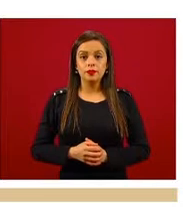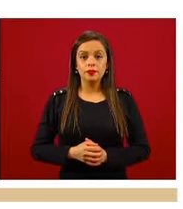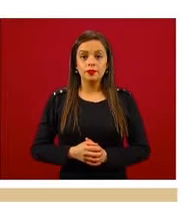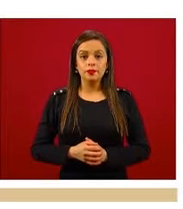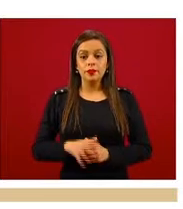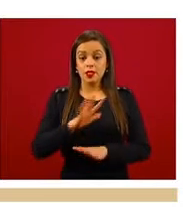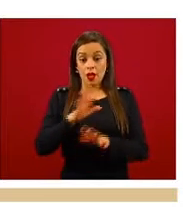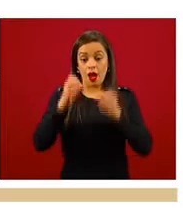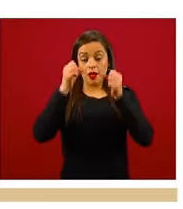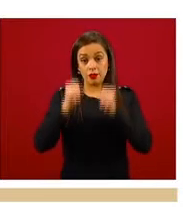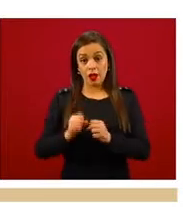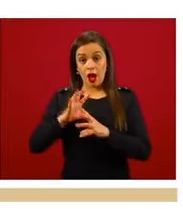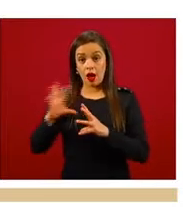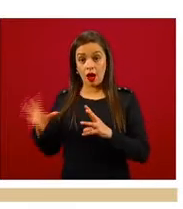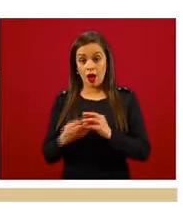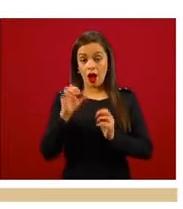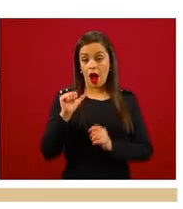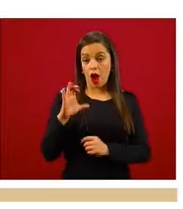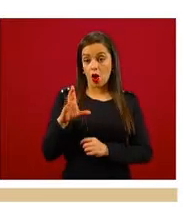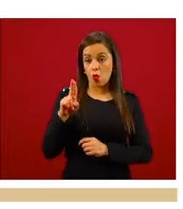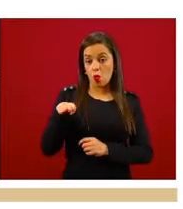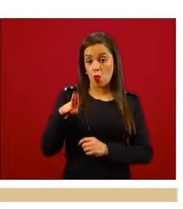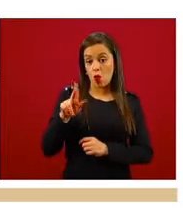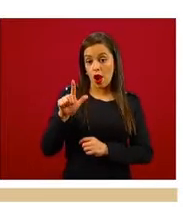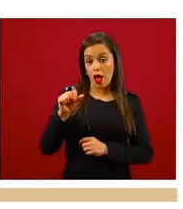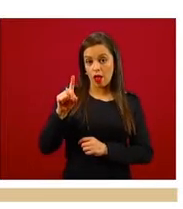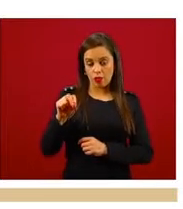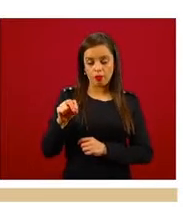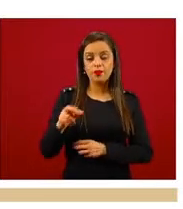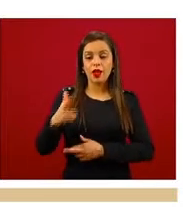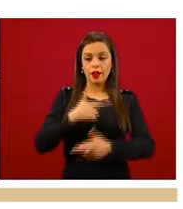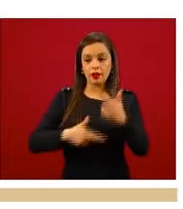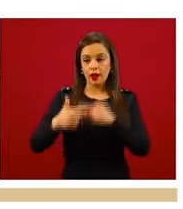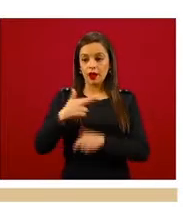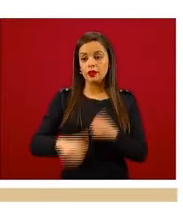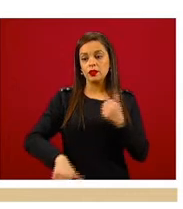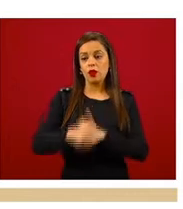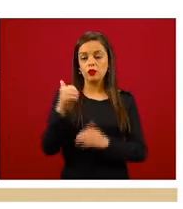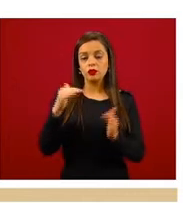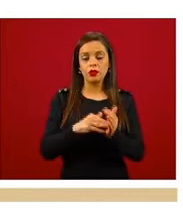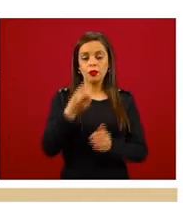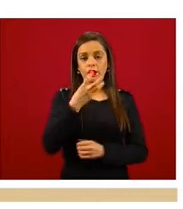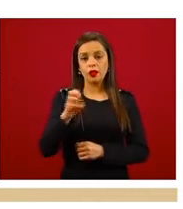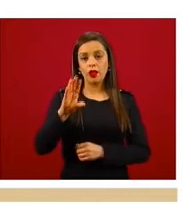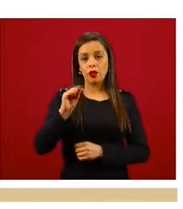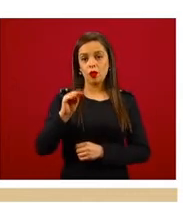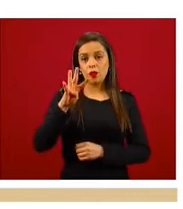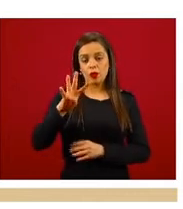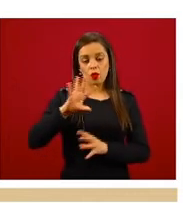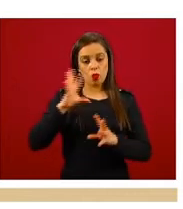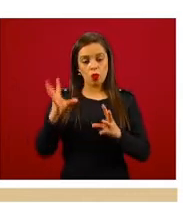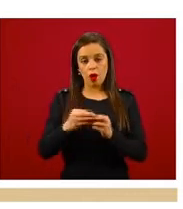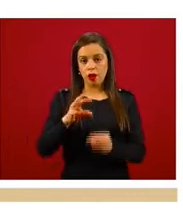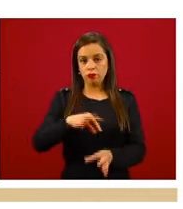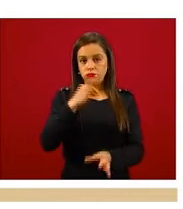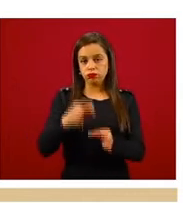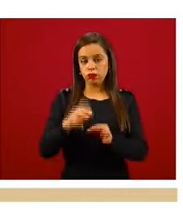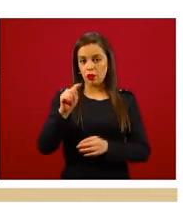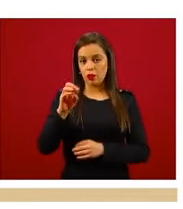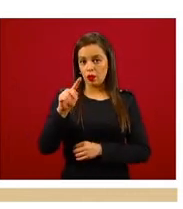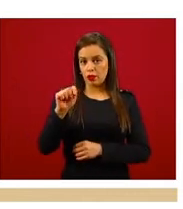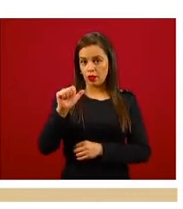you can see the number of cumulative cases that are confirmed, and we're back again to